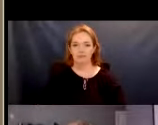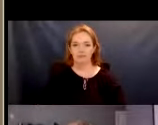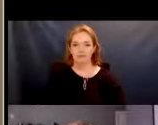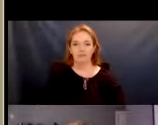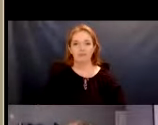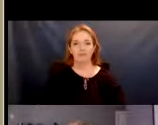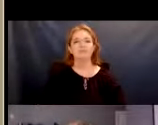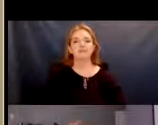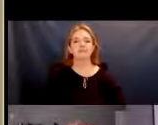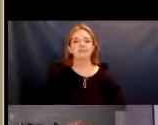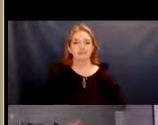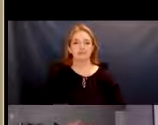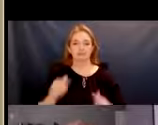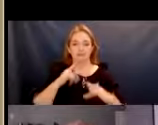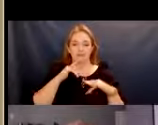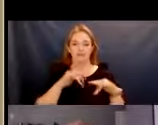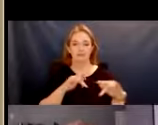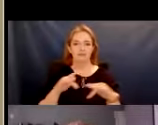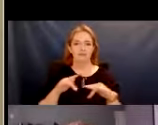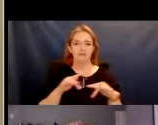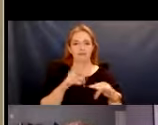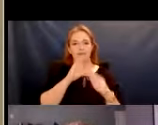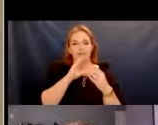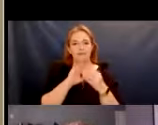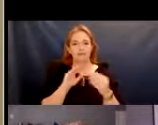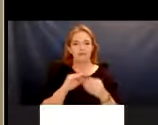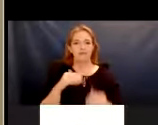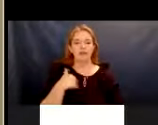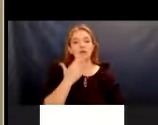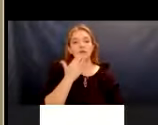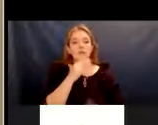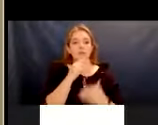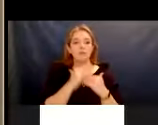My strut Stu Welts, the fan of young sweet blood pops.